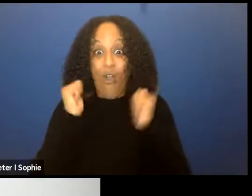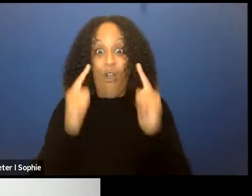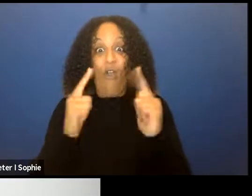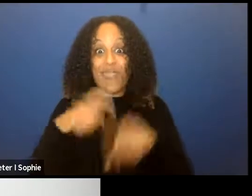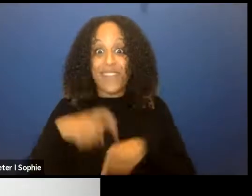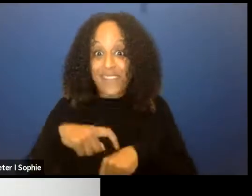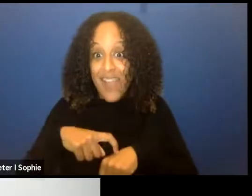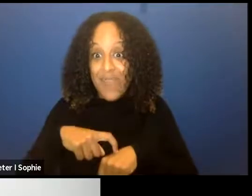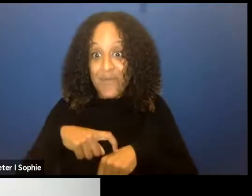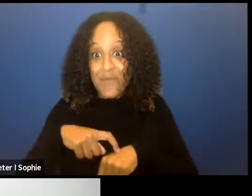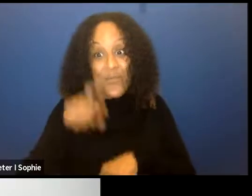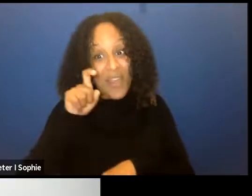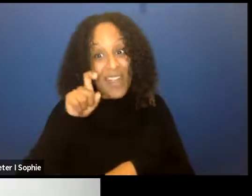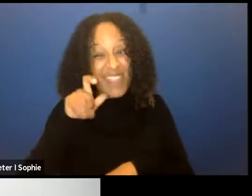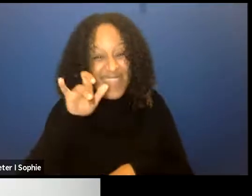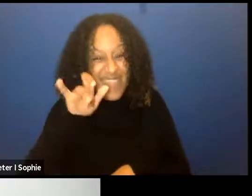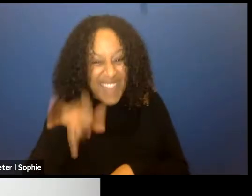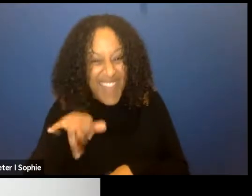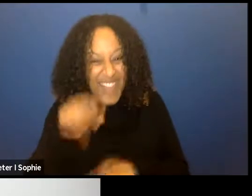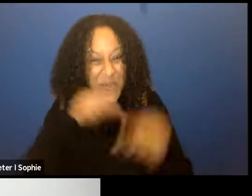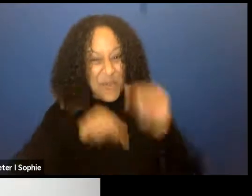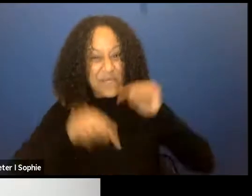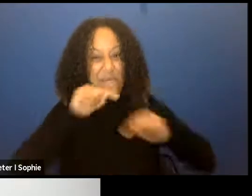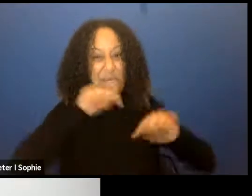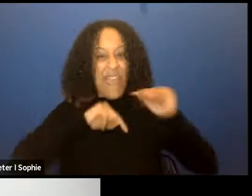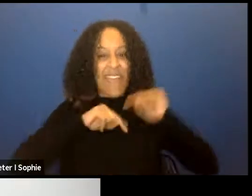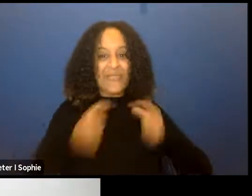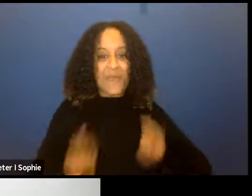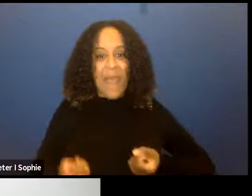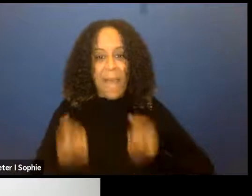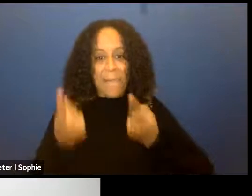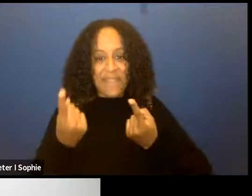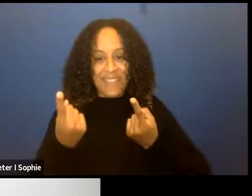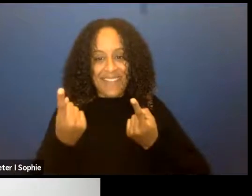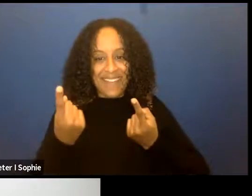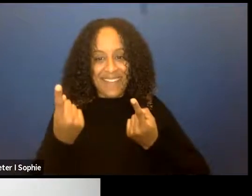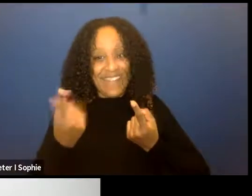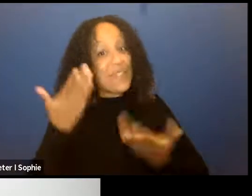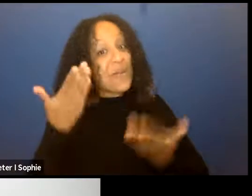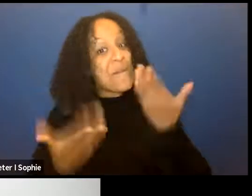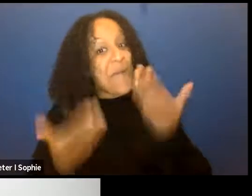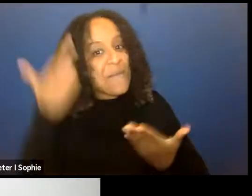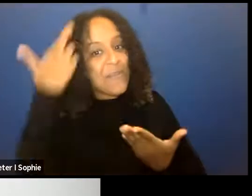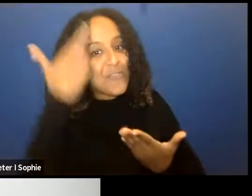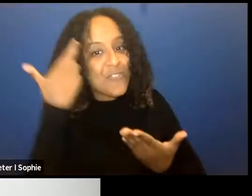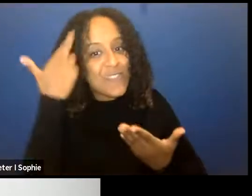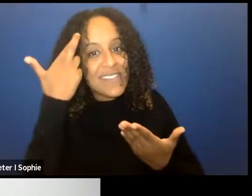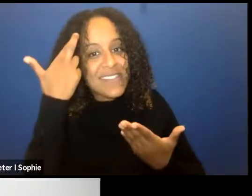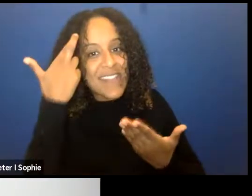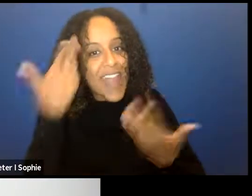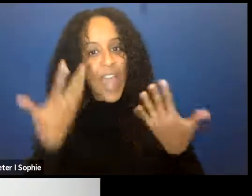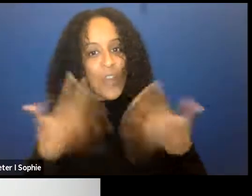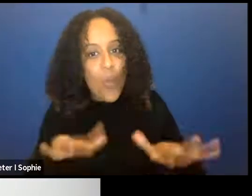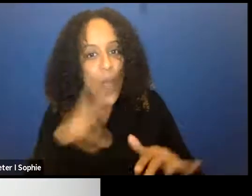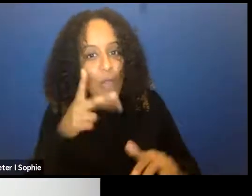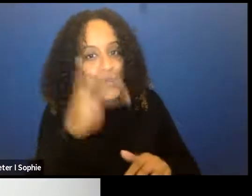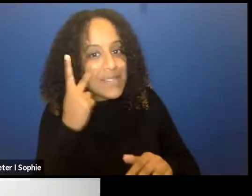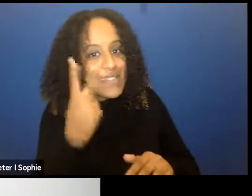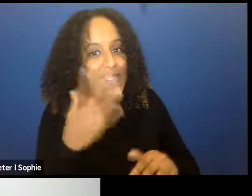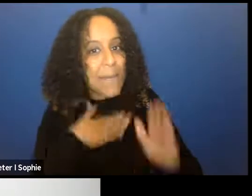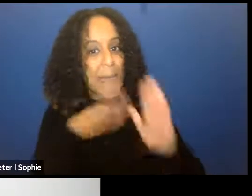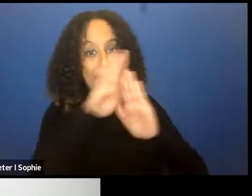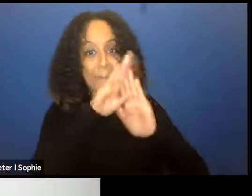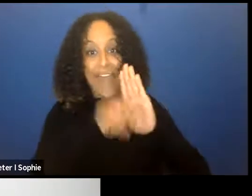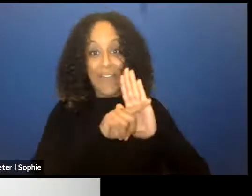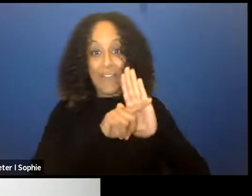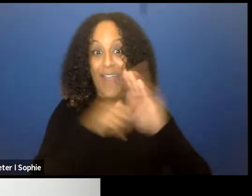time. You've got to be, that goes back to that empathy thing. There may be a reason why I don't want you to see my background. I'm